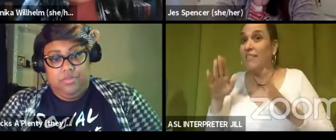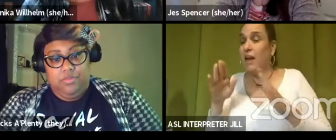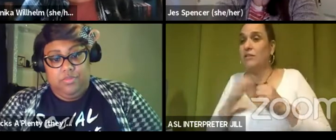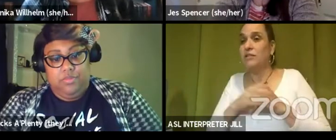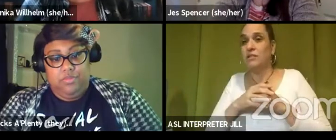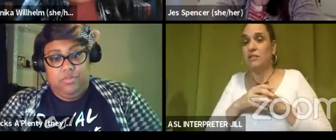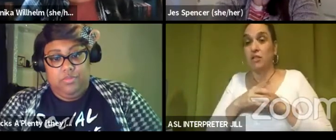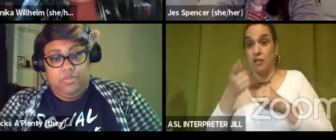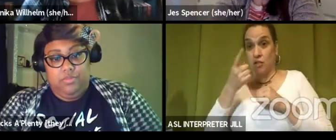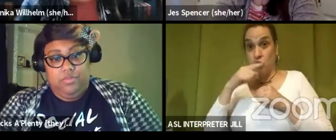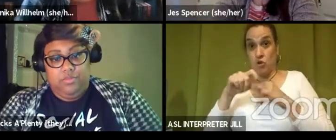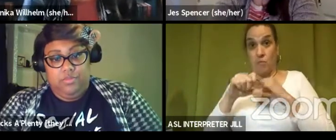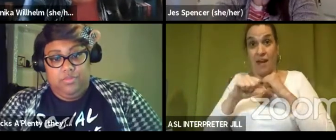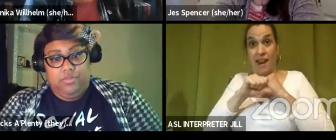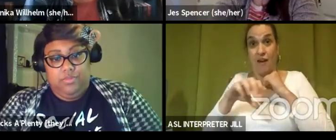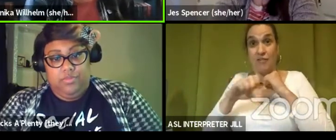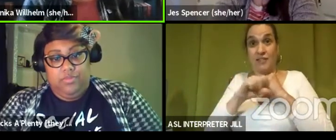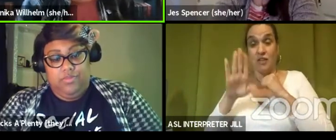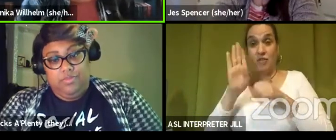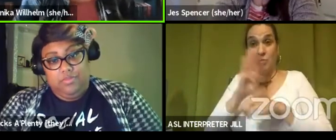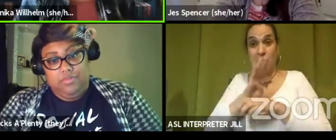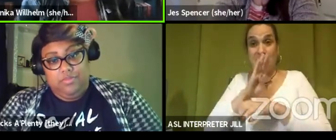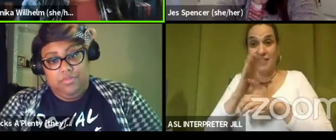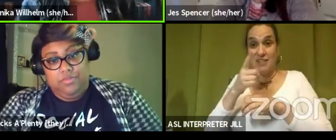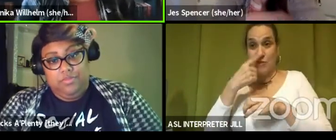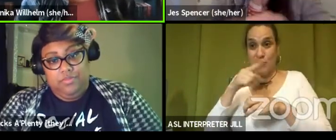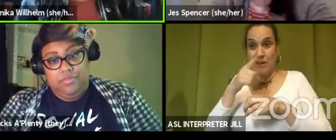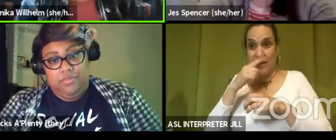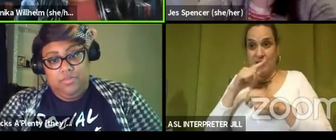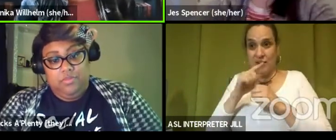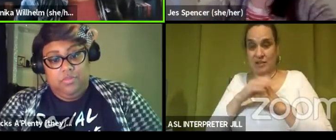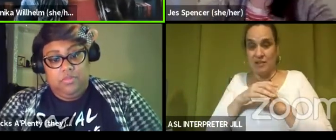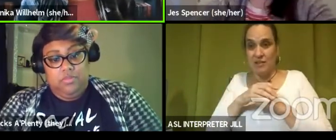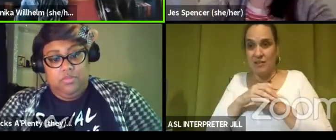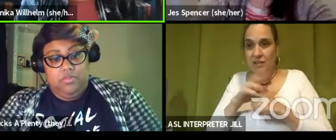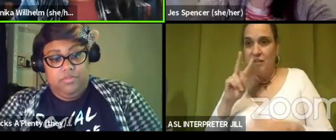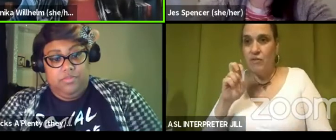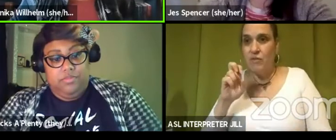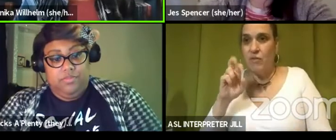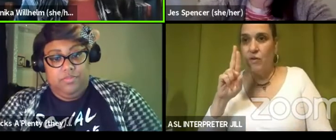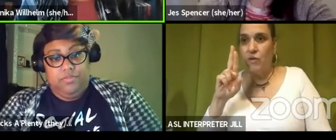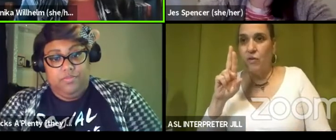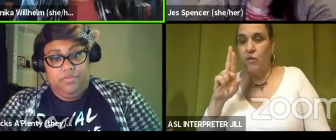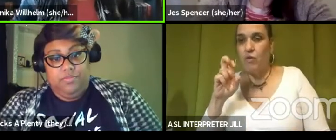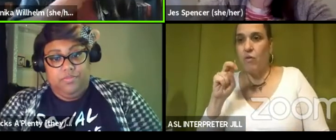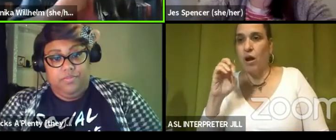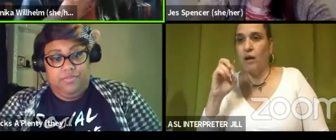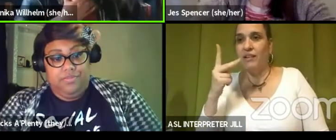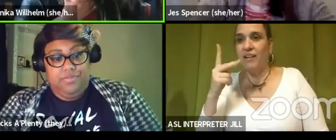your incredible business? Yeah. What is it called? Oh, Wilhelm